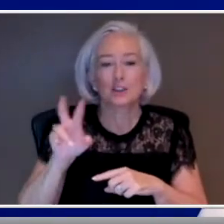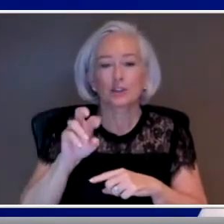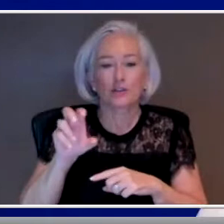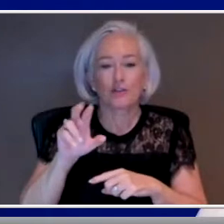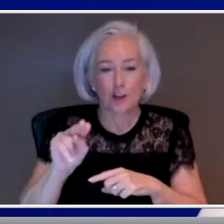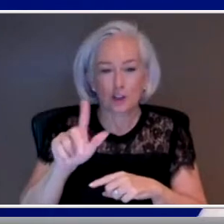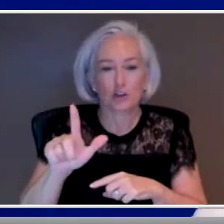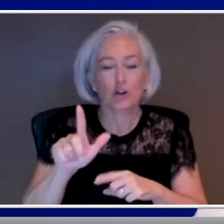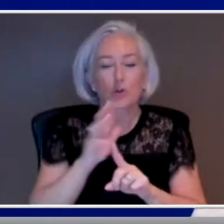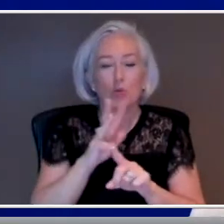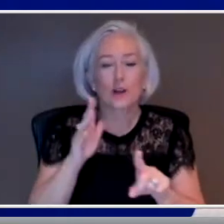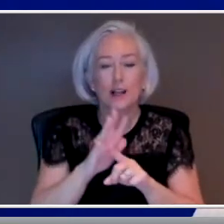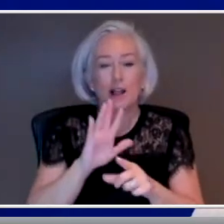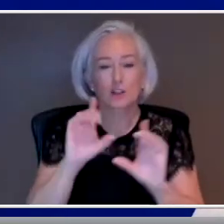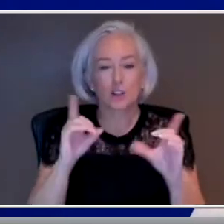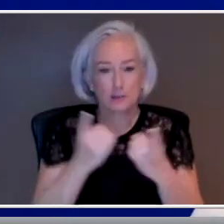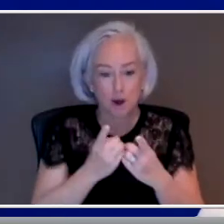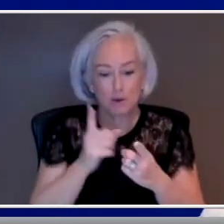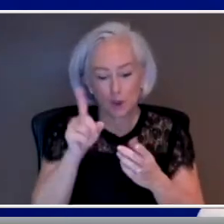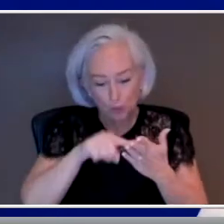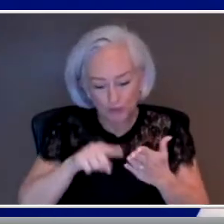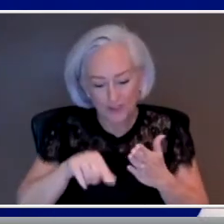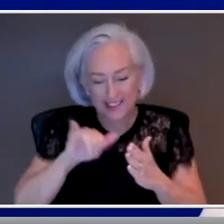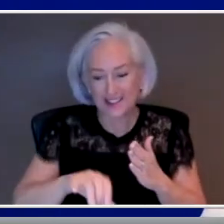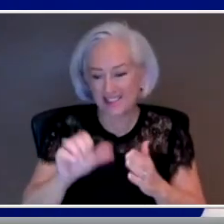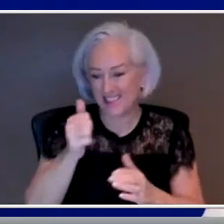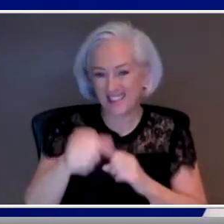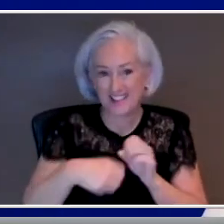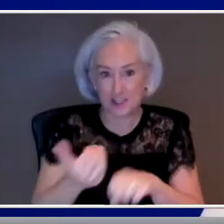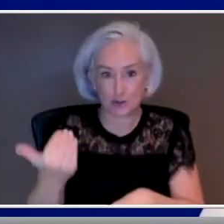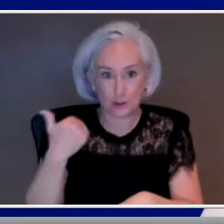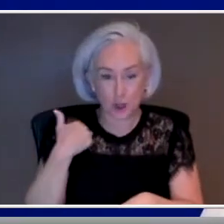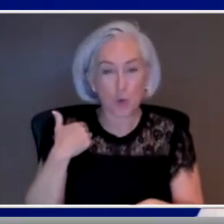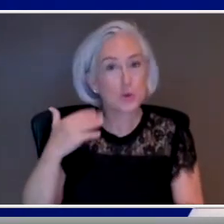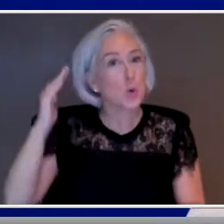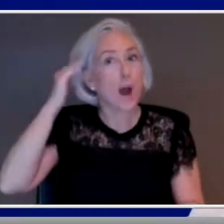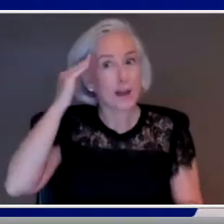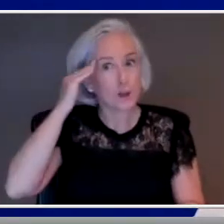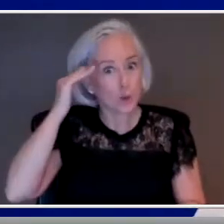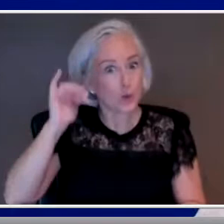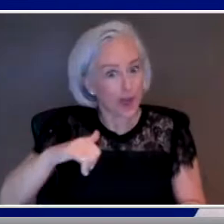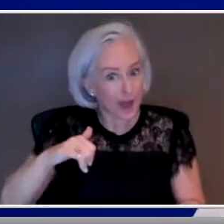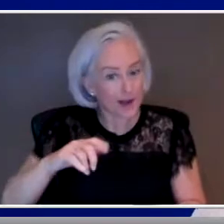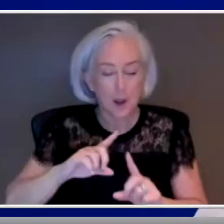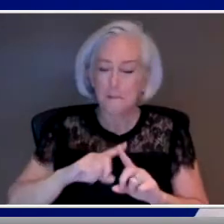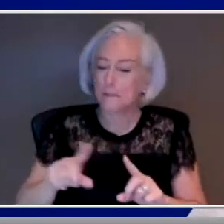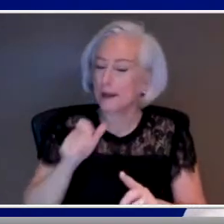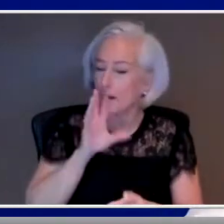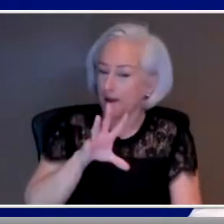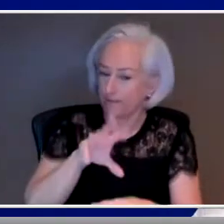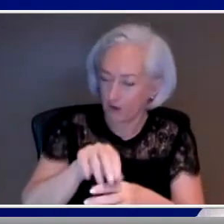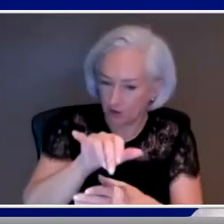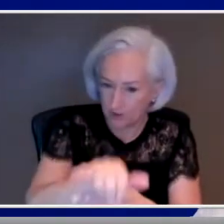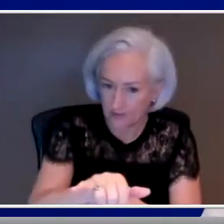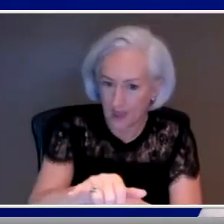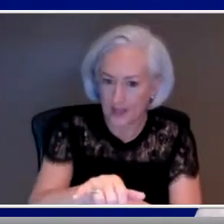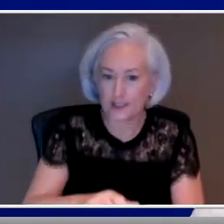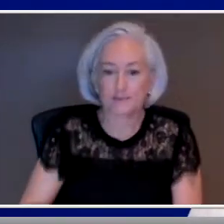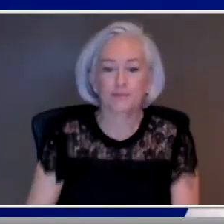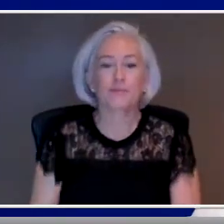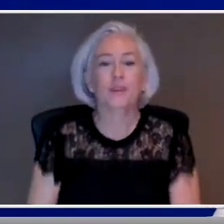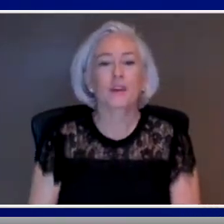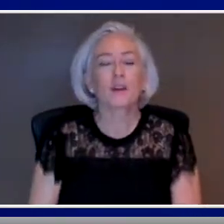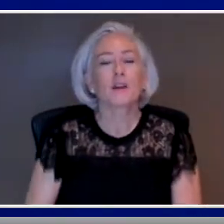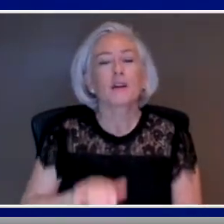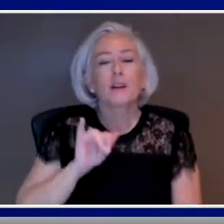over 10 years ago. So I was more aware of it, certainly didn't participate in it. It's sort of entered the conversation